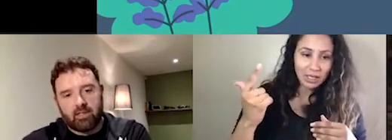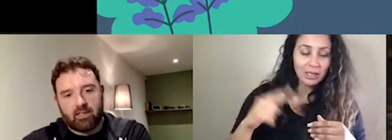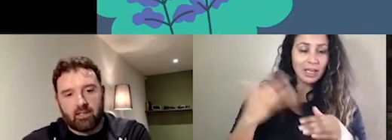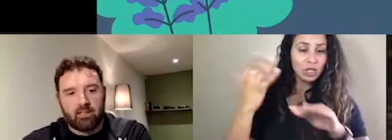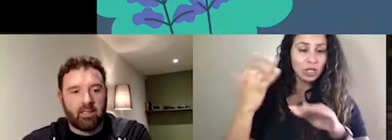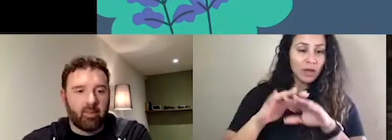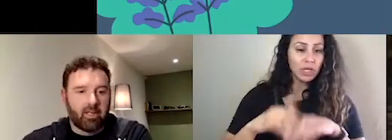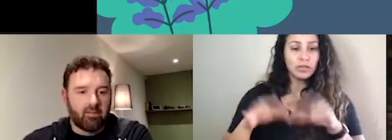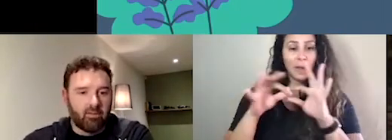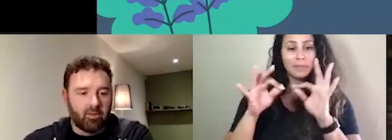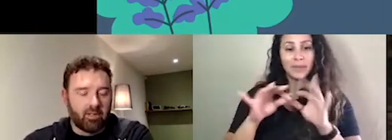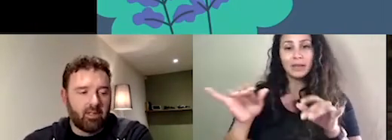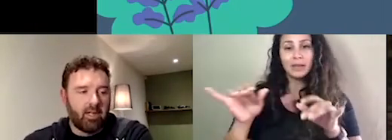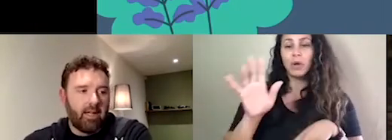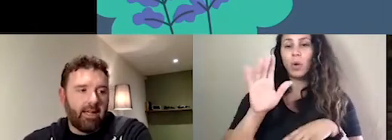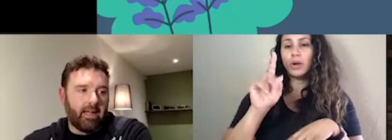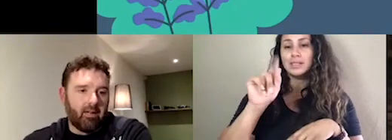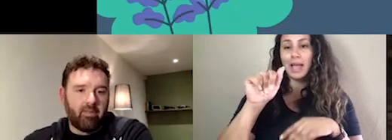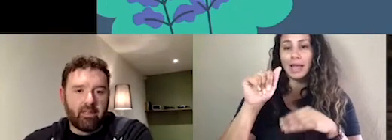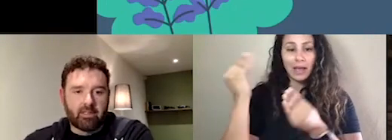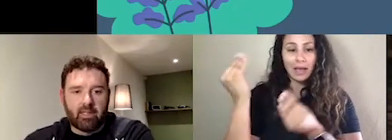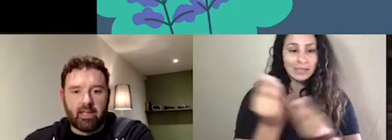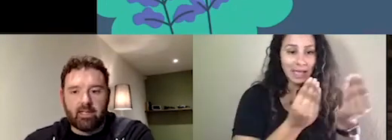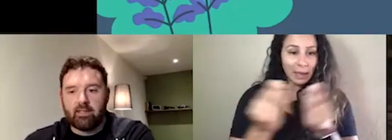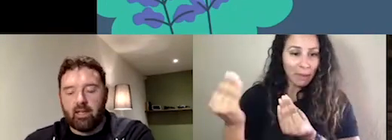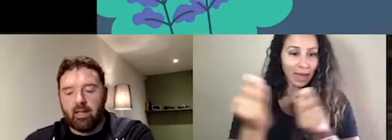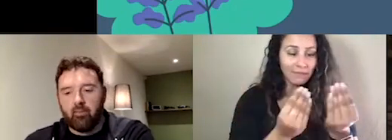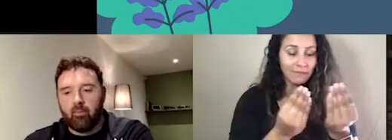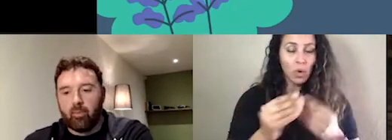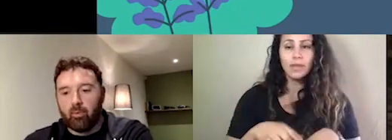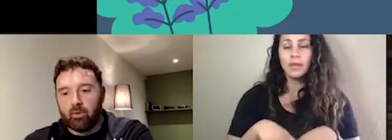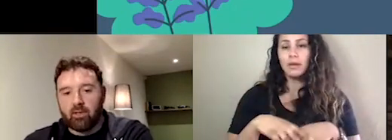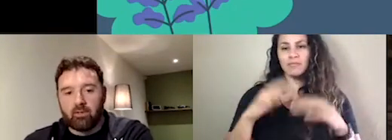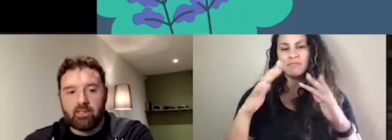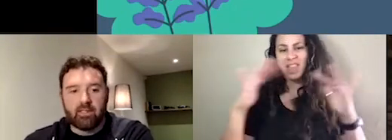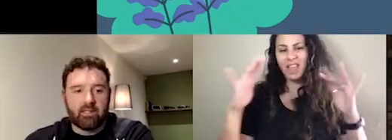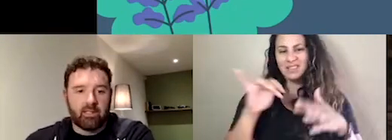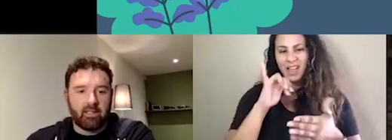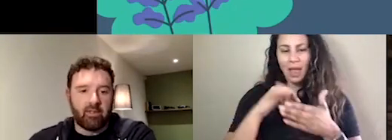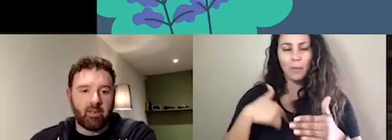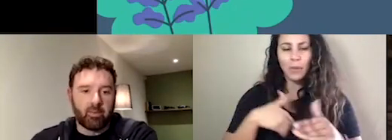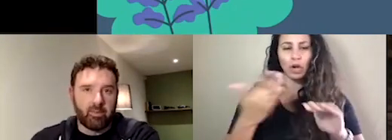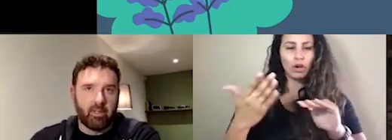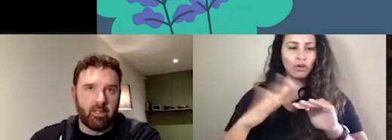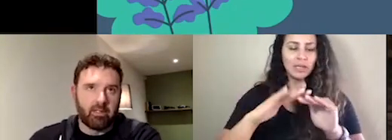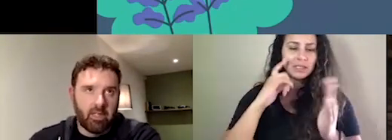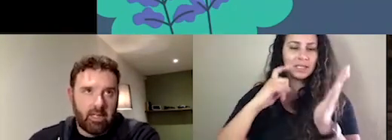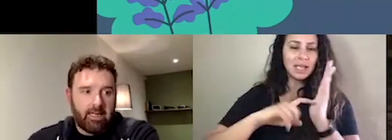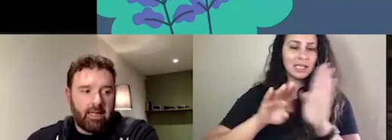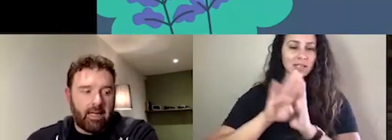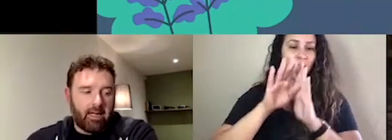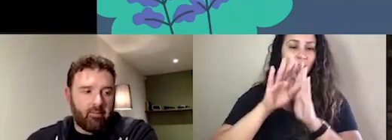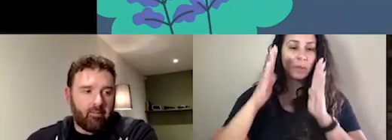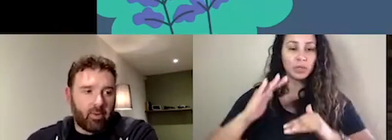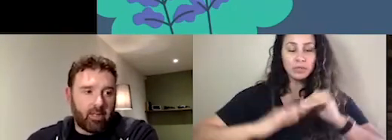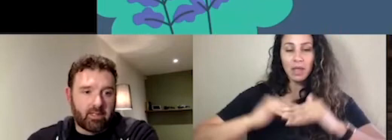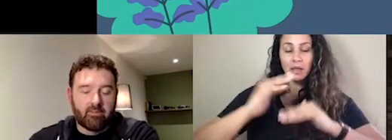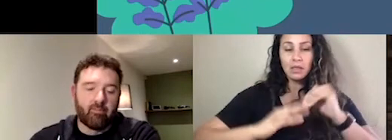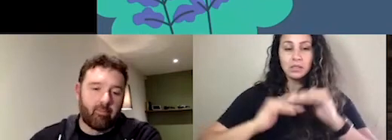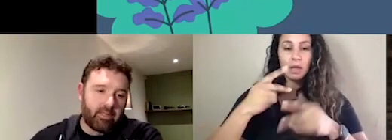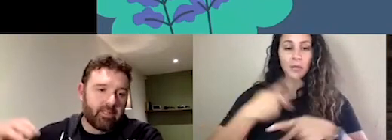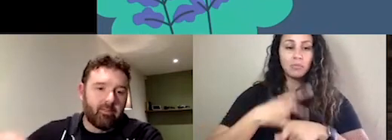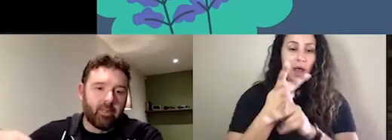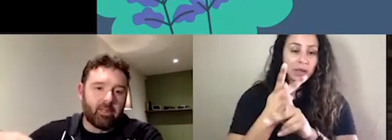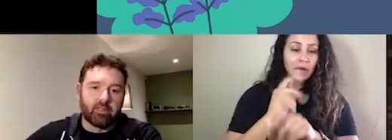integrations that sync data back and forth, things like that. But we're increasingly seeing developers build